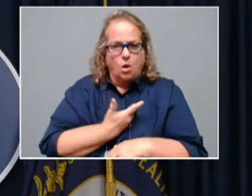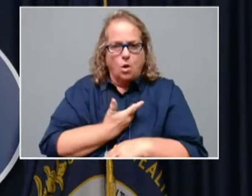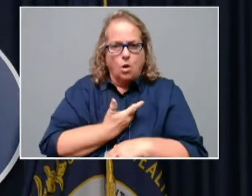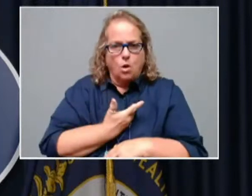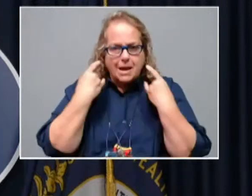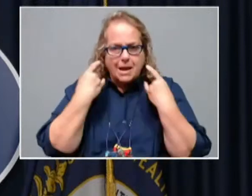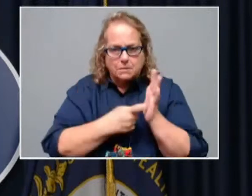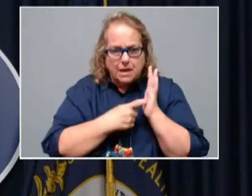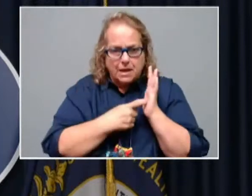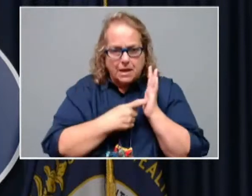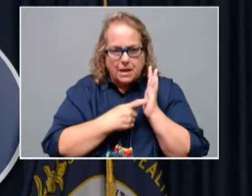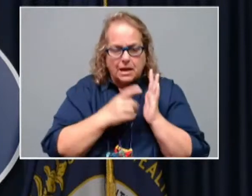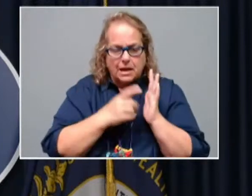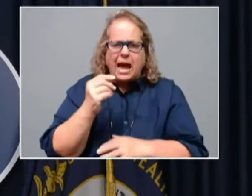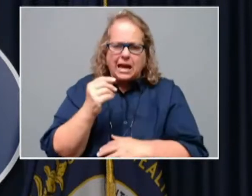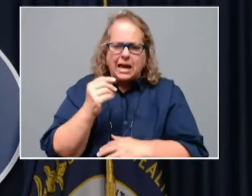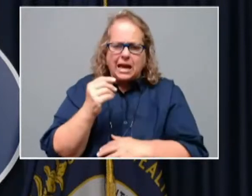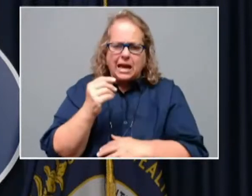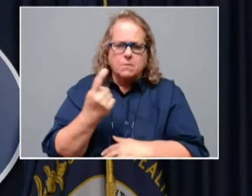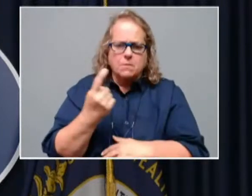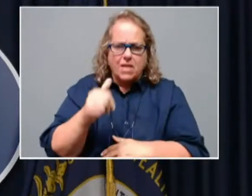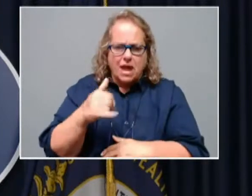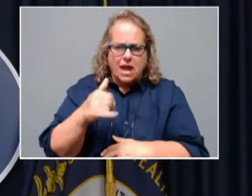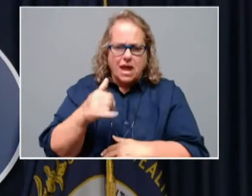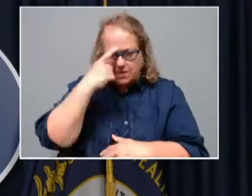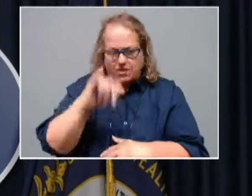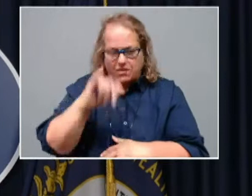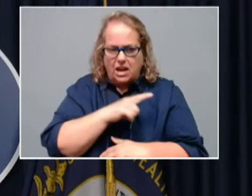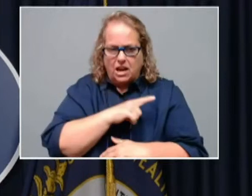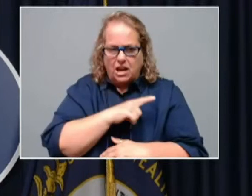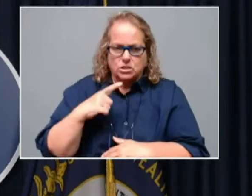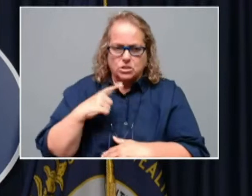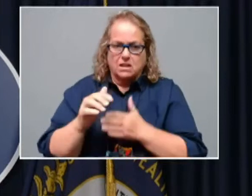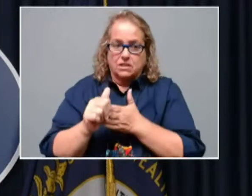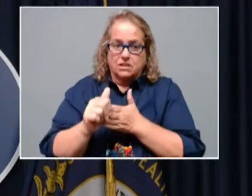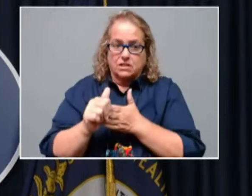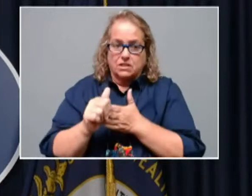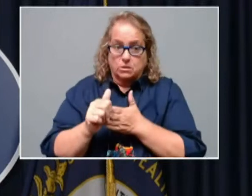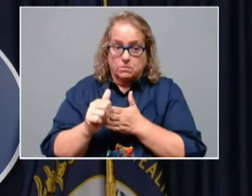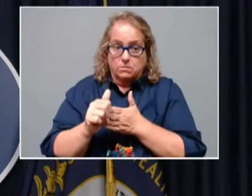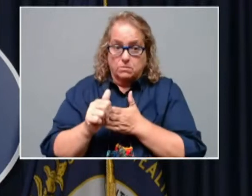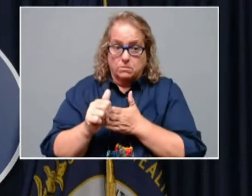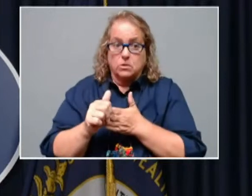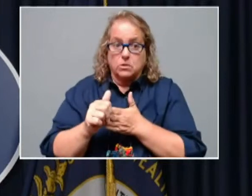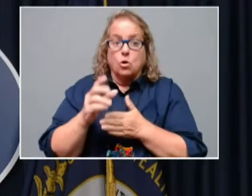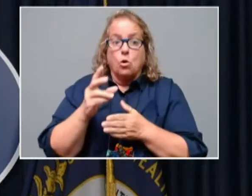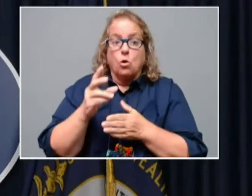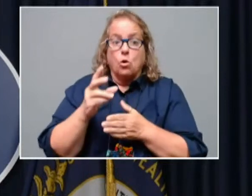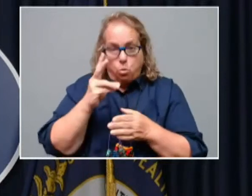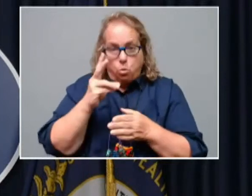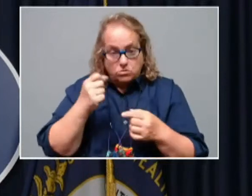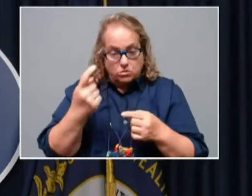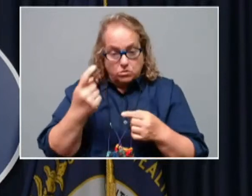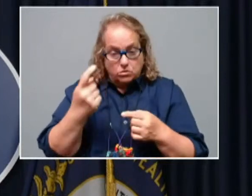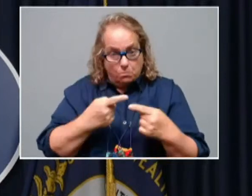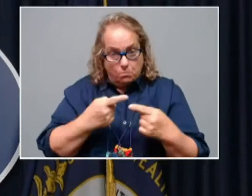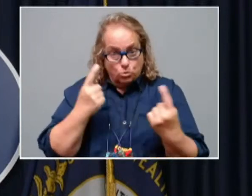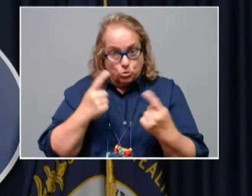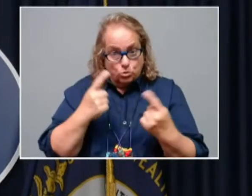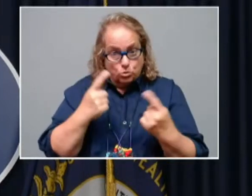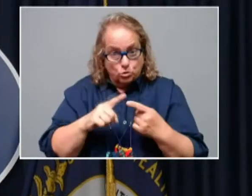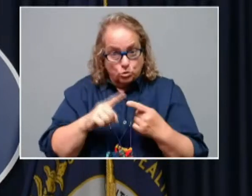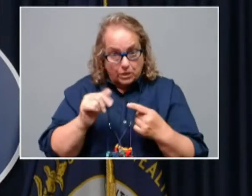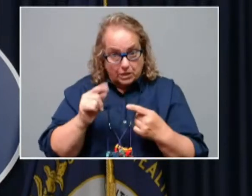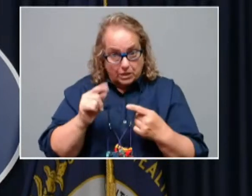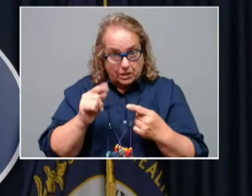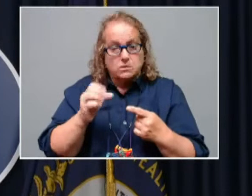that the legislative leadership, at least initially, has been opposed to, and hopefully it was a good